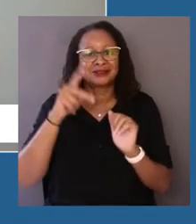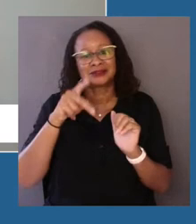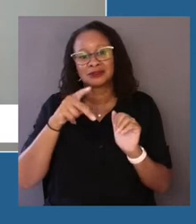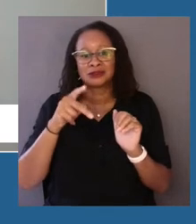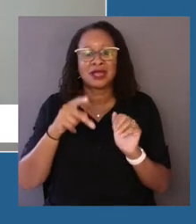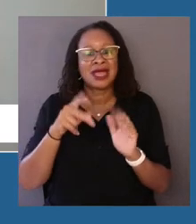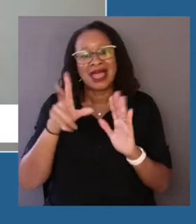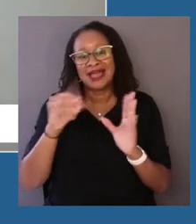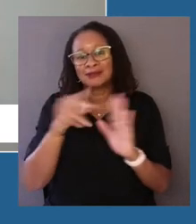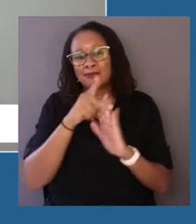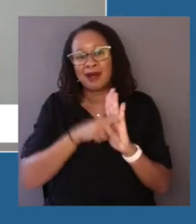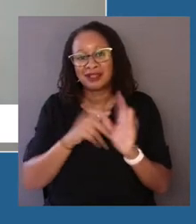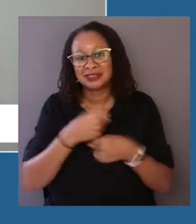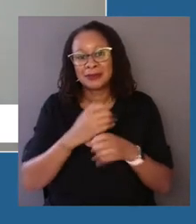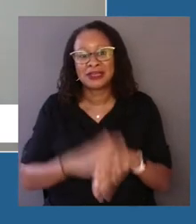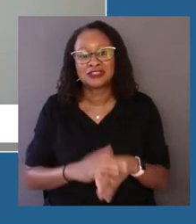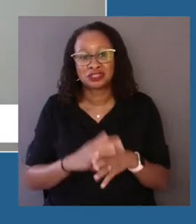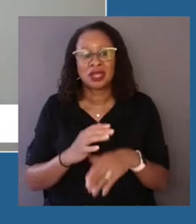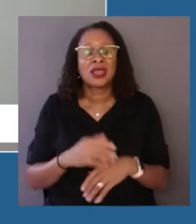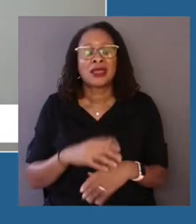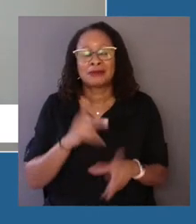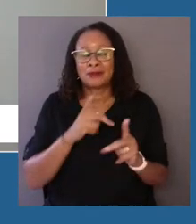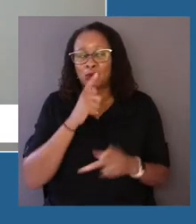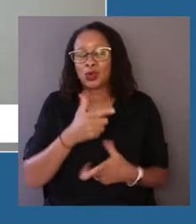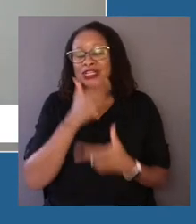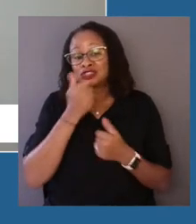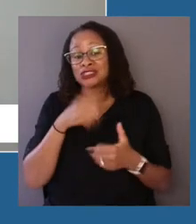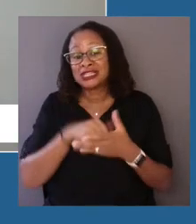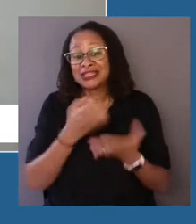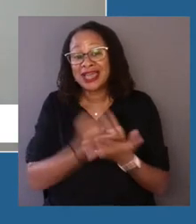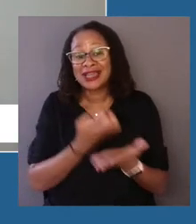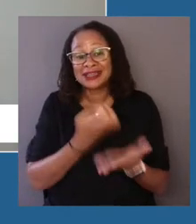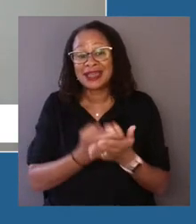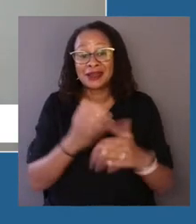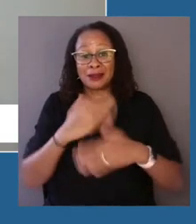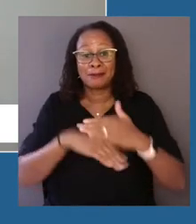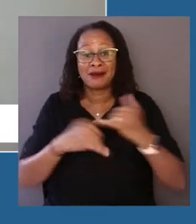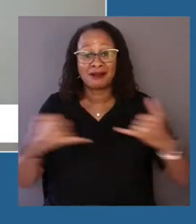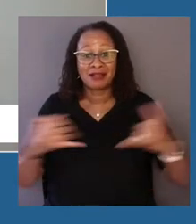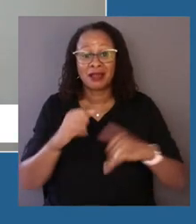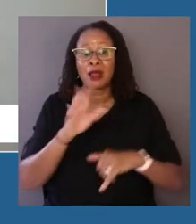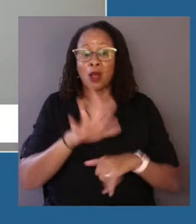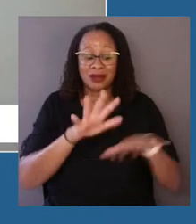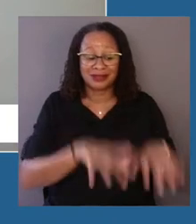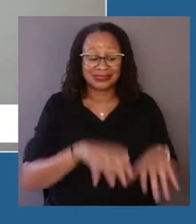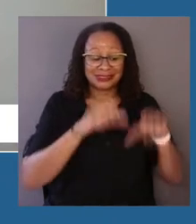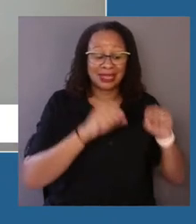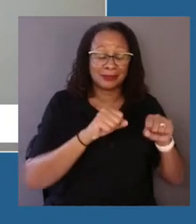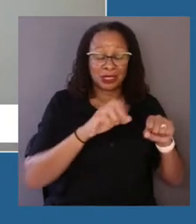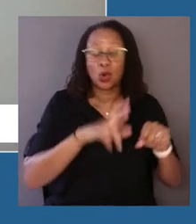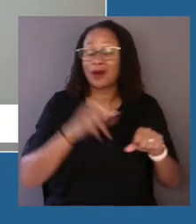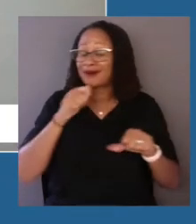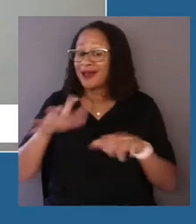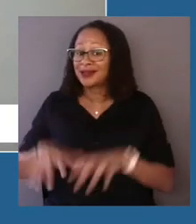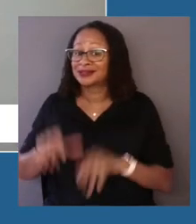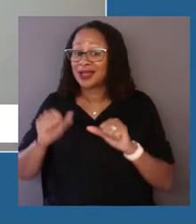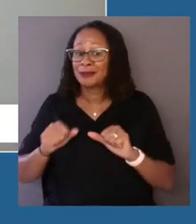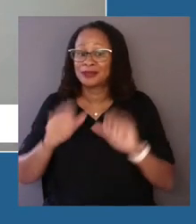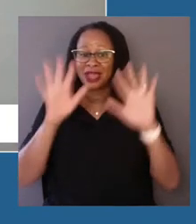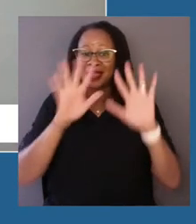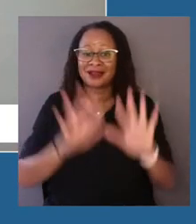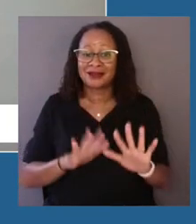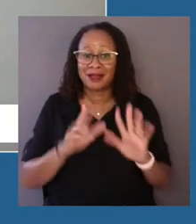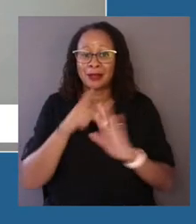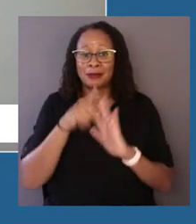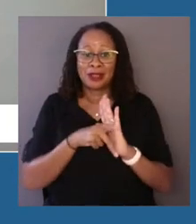things, interested in the economic bottom line on adopting or not adopting climate policies. So we're grateful for that